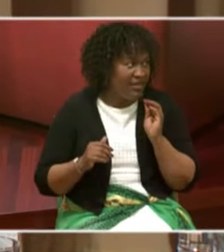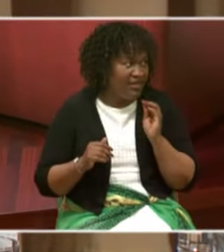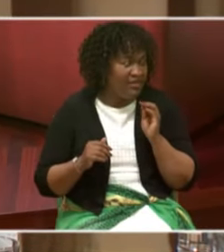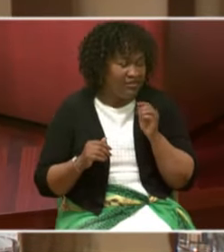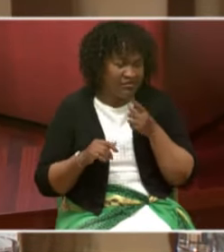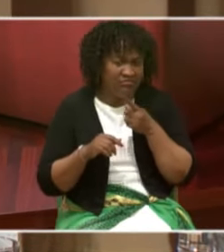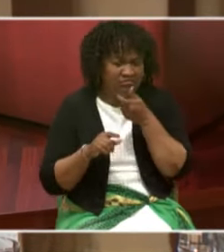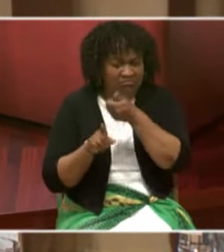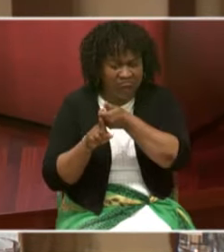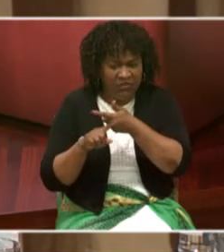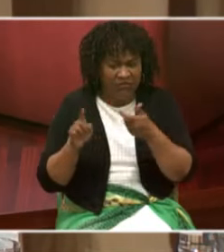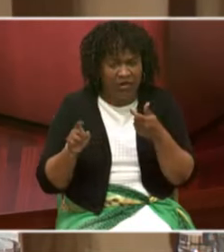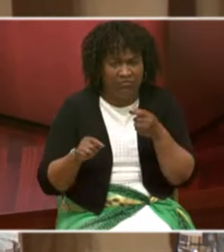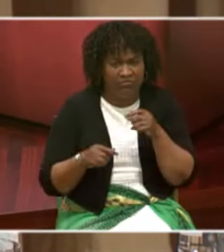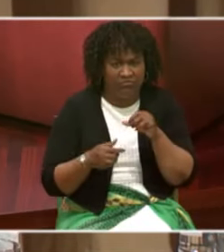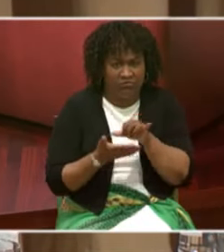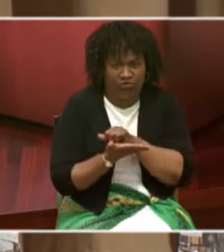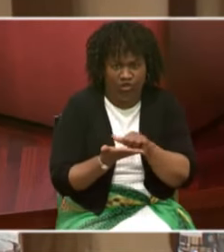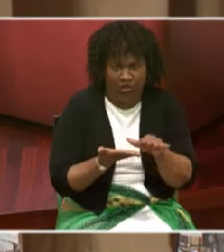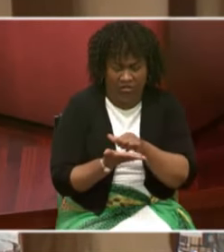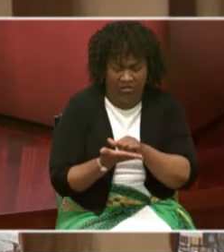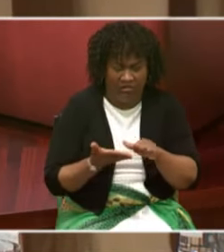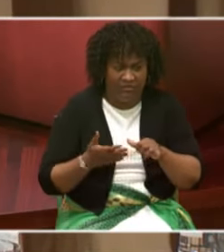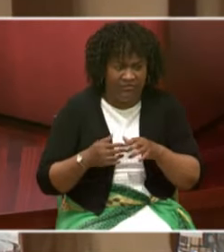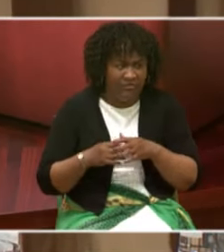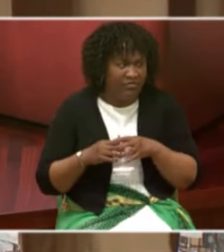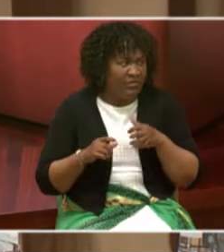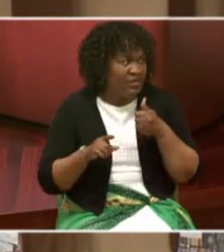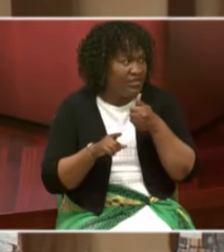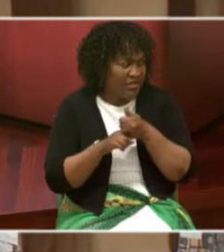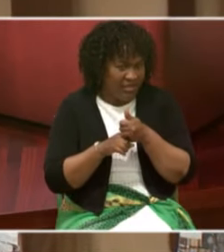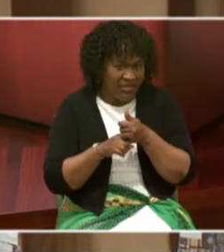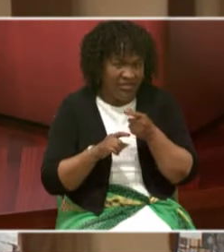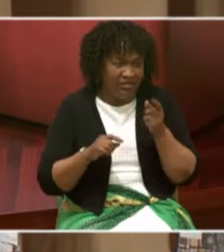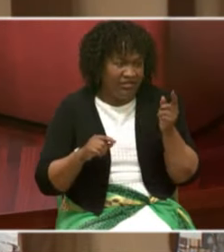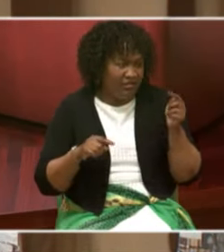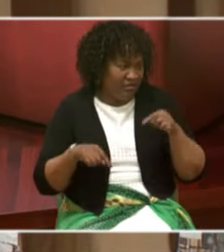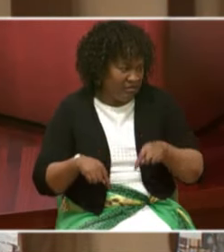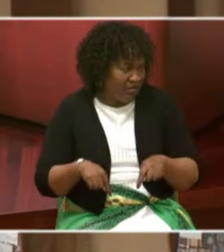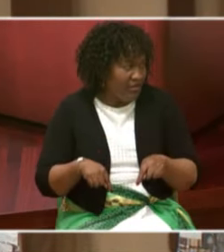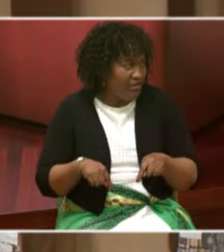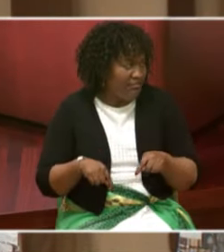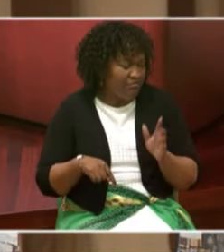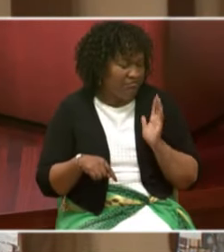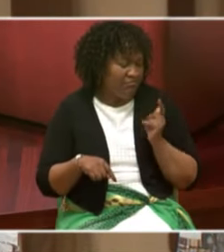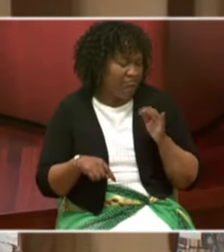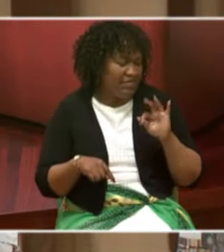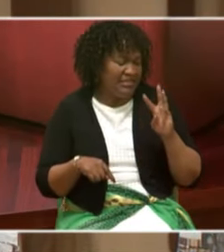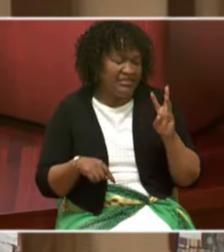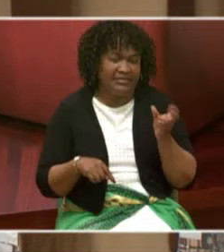you will say in the bosom of every human being, there is a spark of the divine.